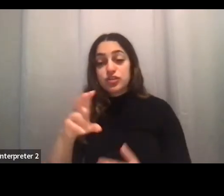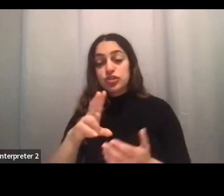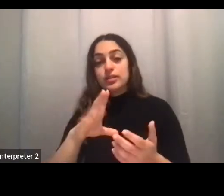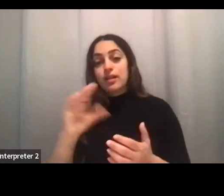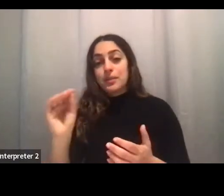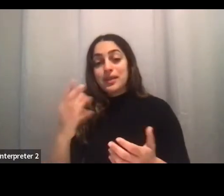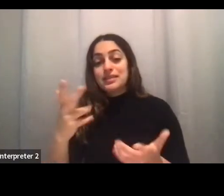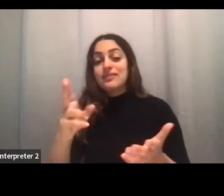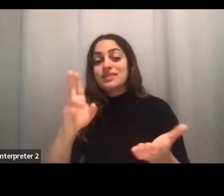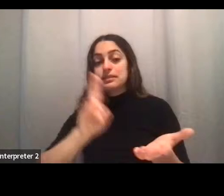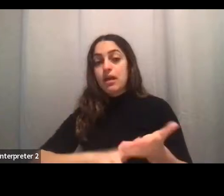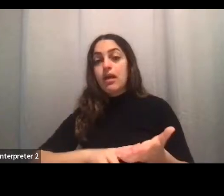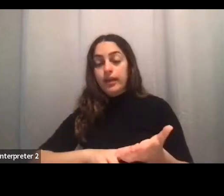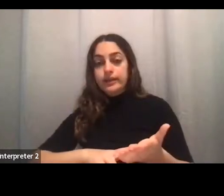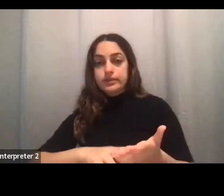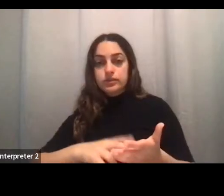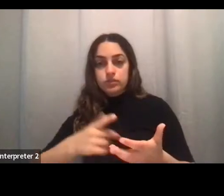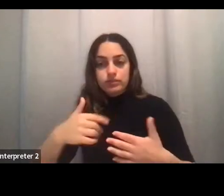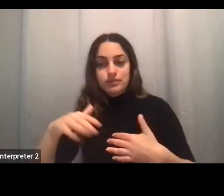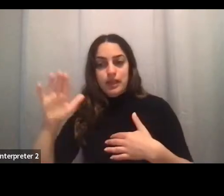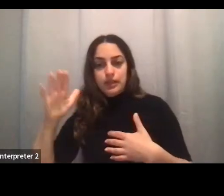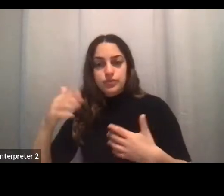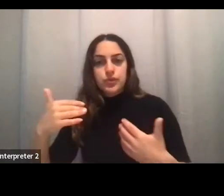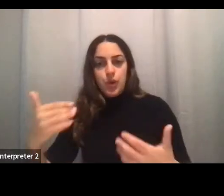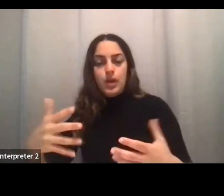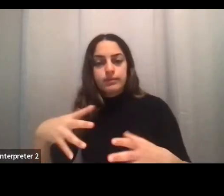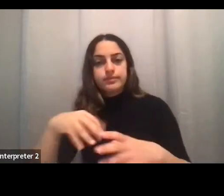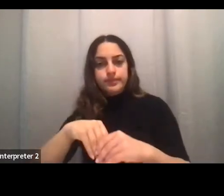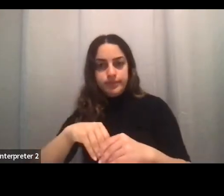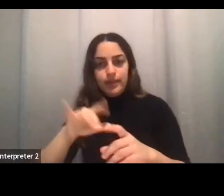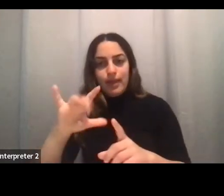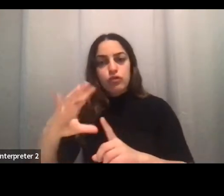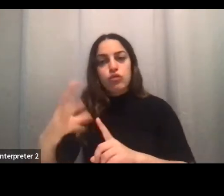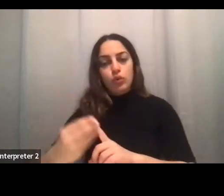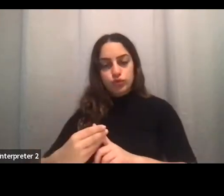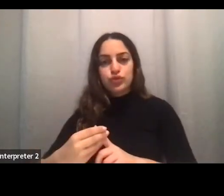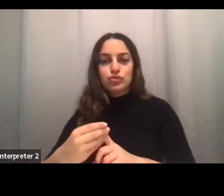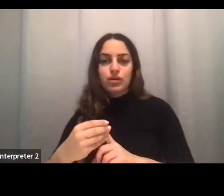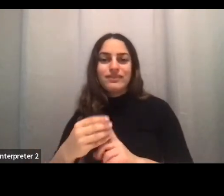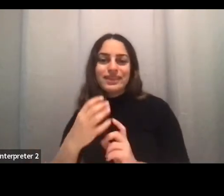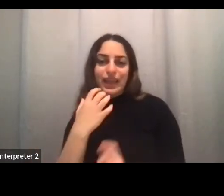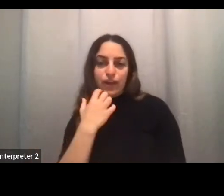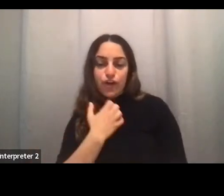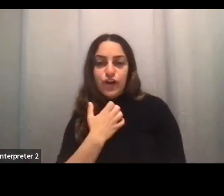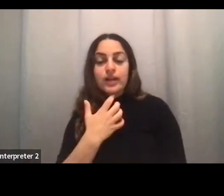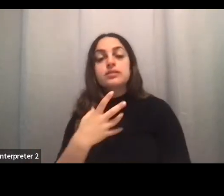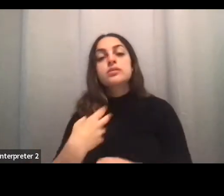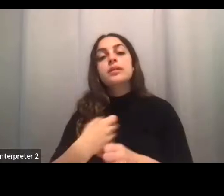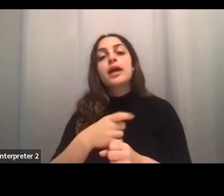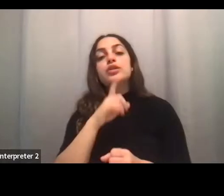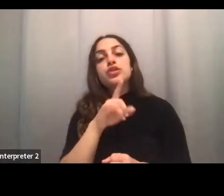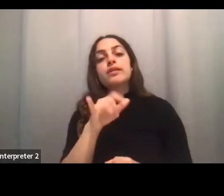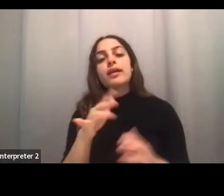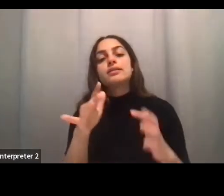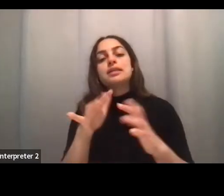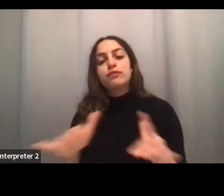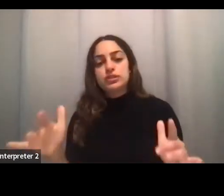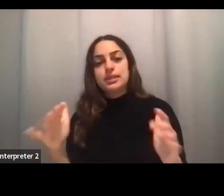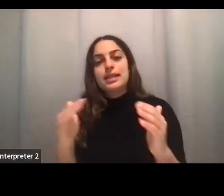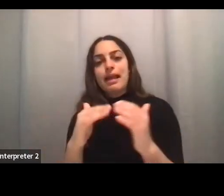pledge uh to participate in the culture of care and to make sure that uh diversity equity and